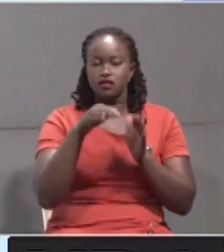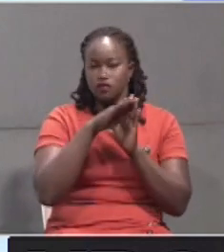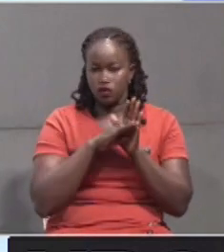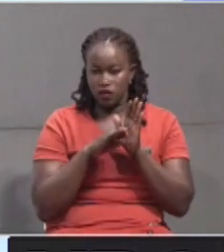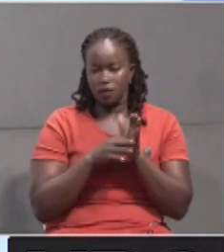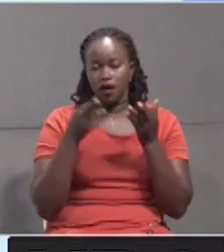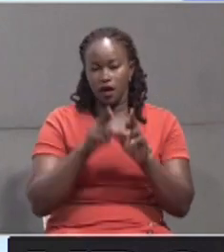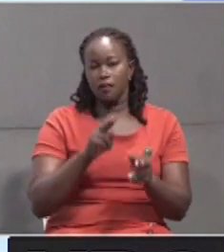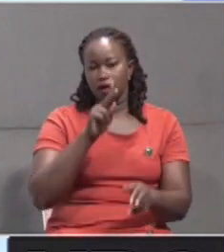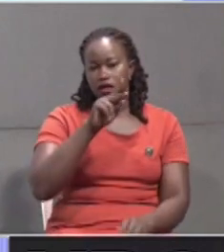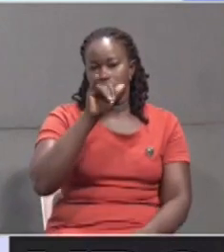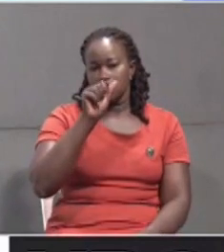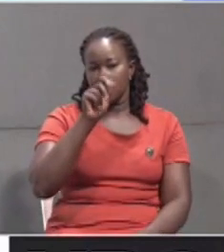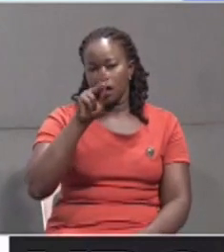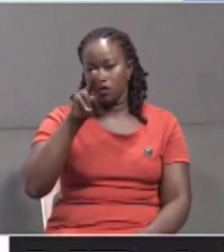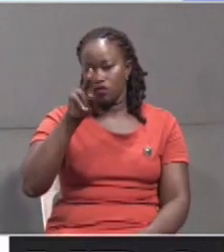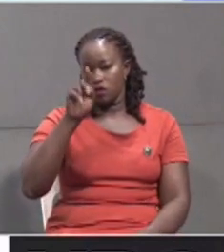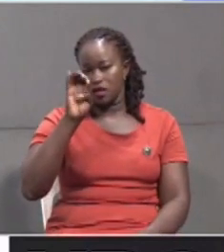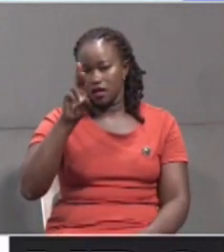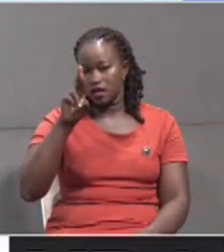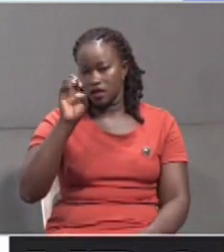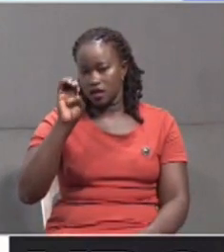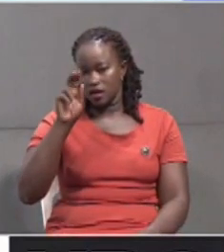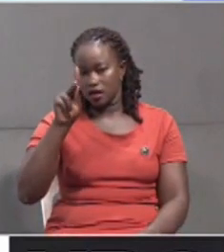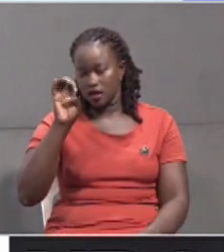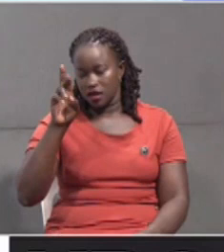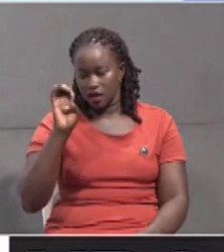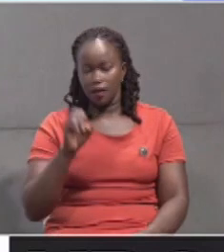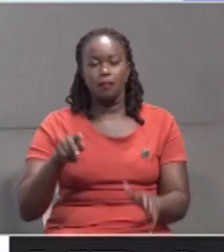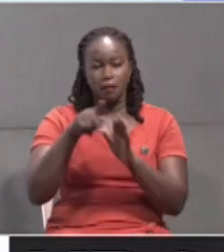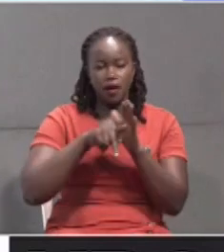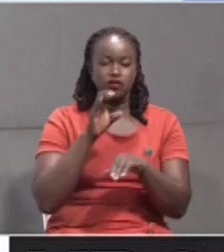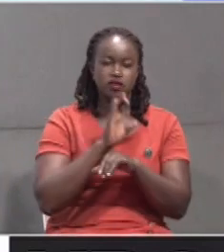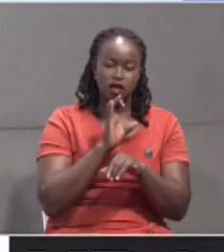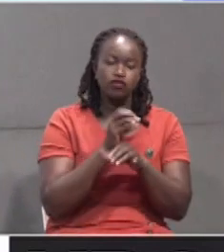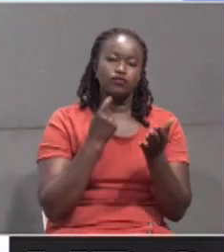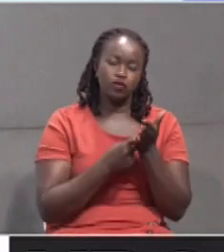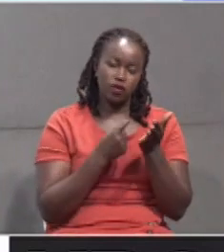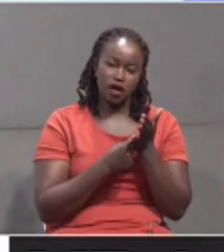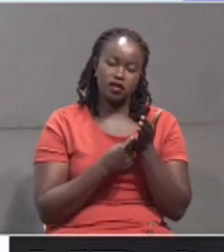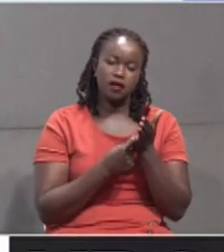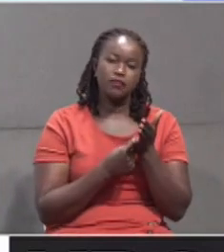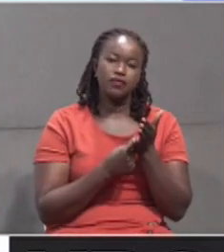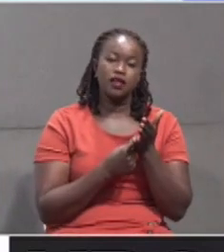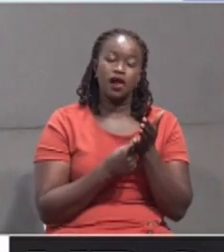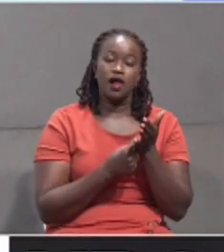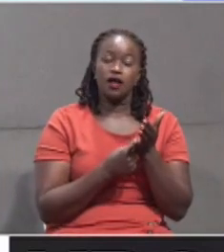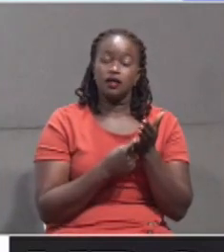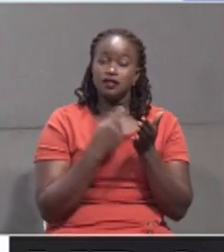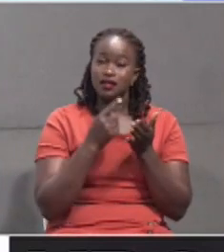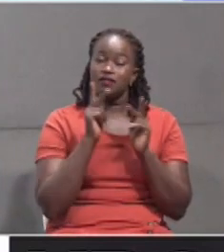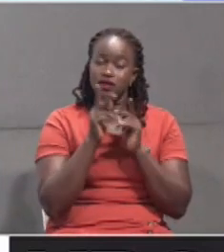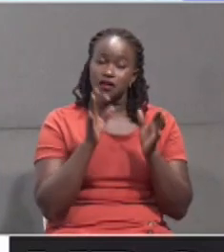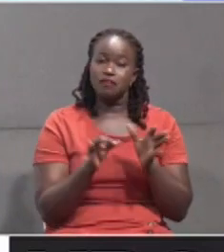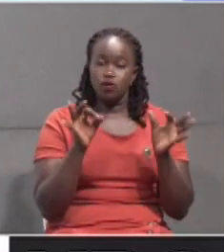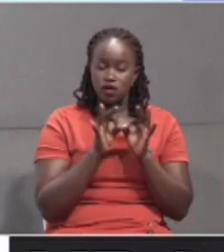at Chakuterekera Parish Church of Uganda in Bugangaizi East Kakumiro District, she underscored the importance of